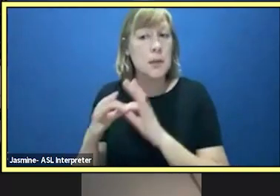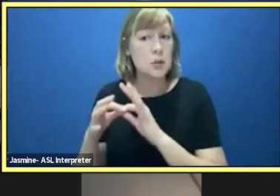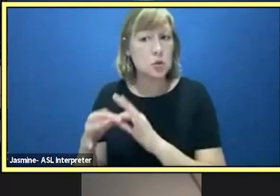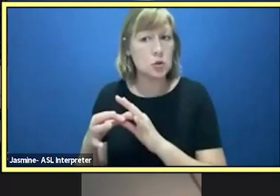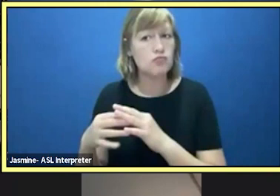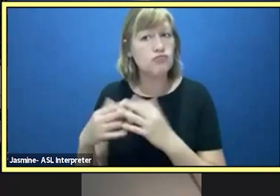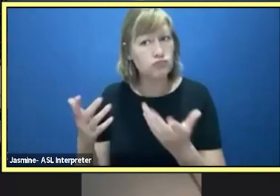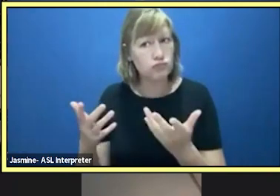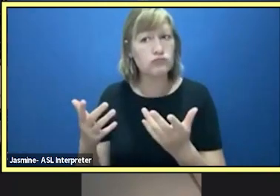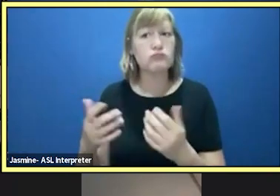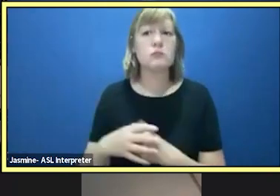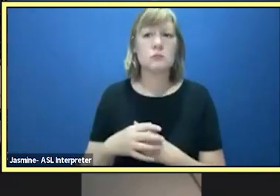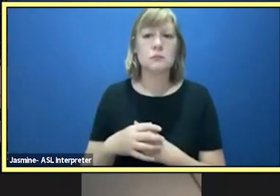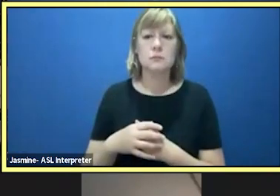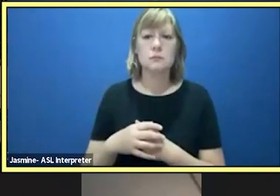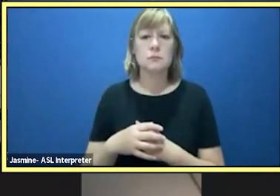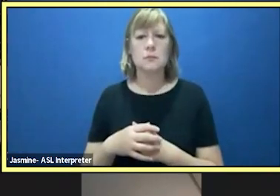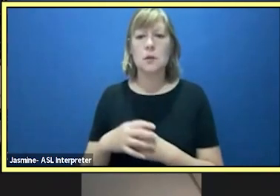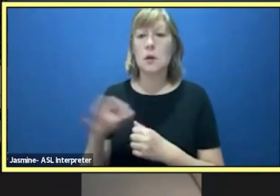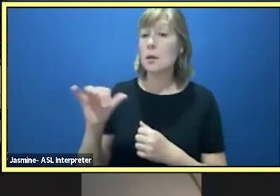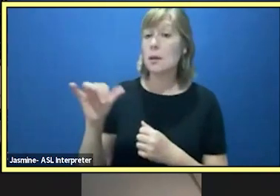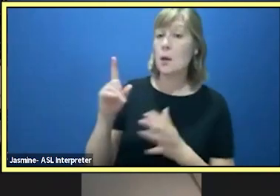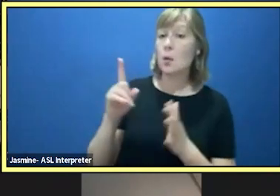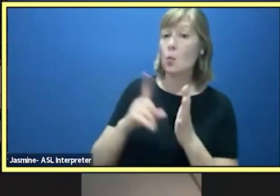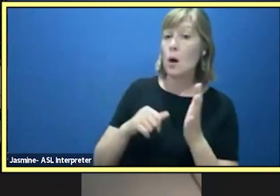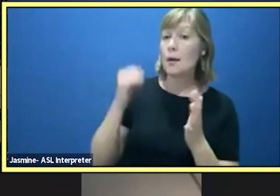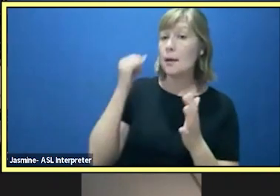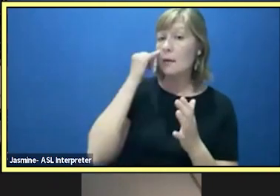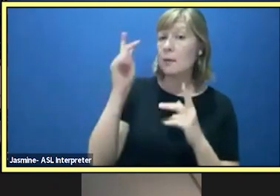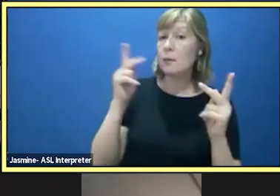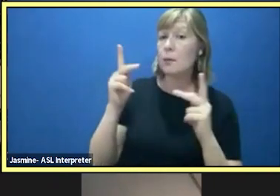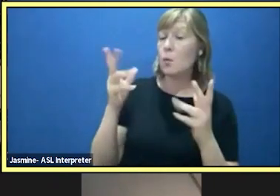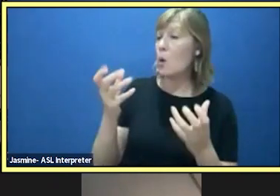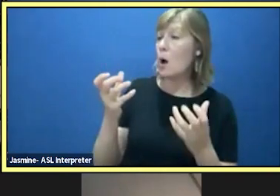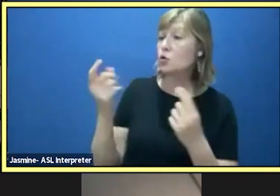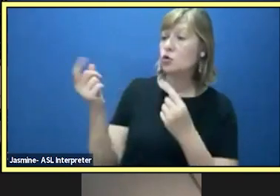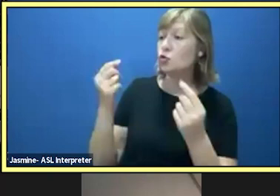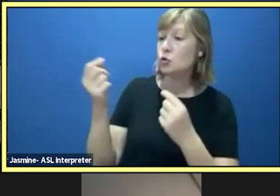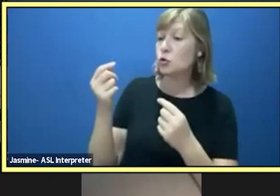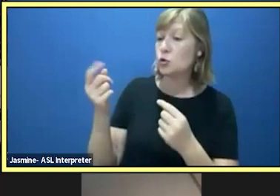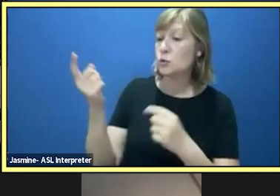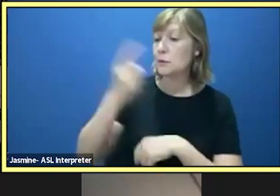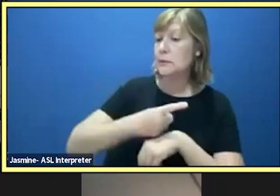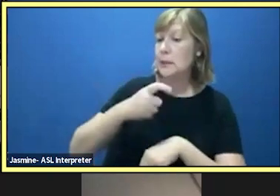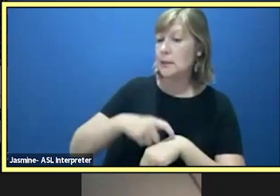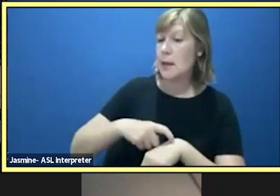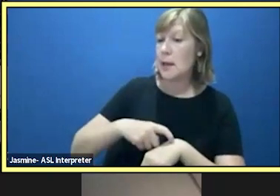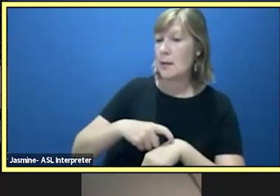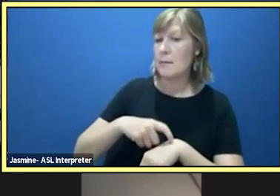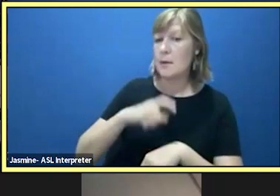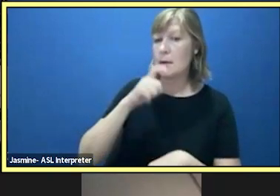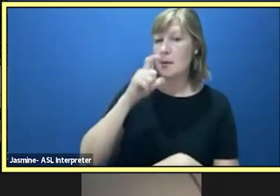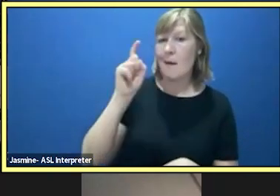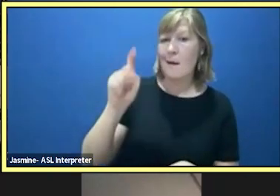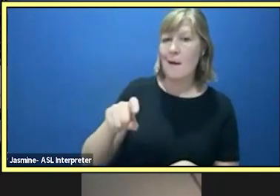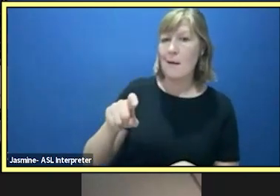What if people are looking for something different to do during the day? It's not a DD inside thing. So it might hook